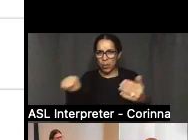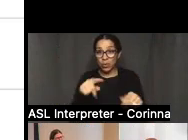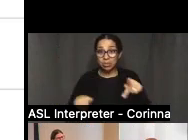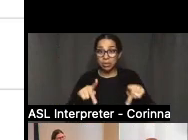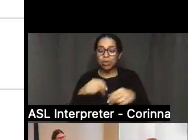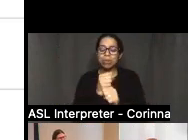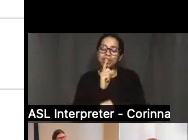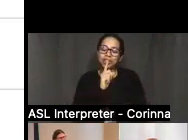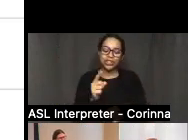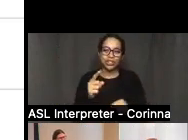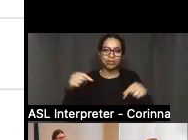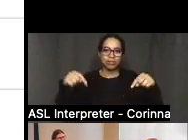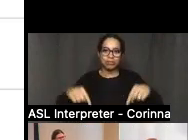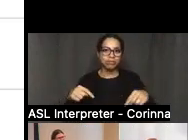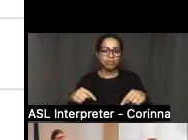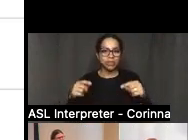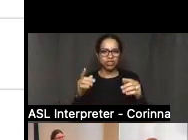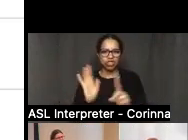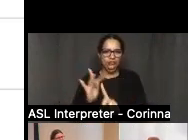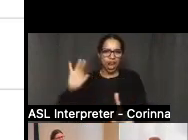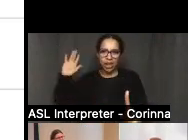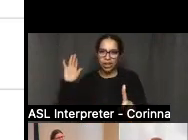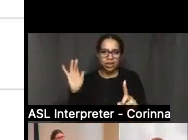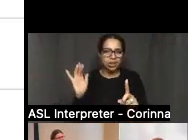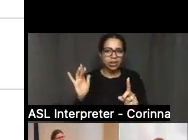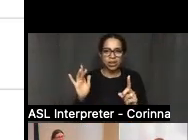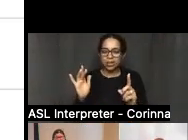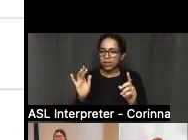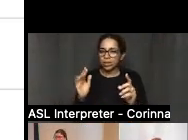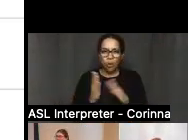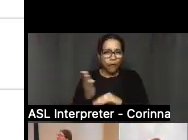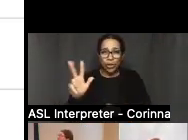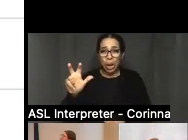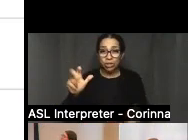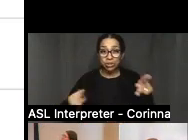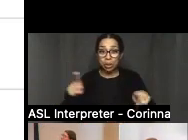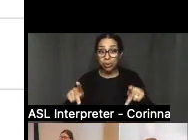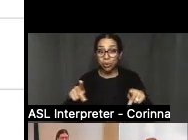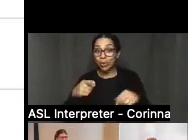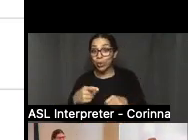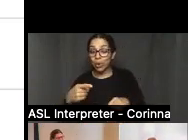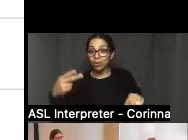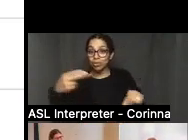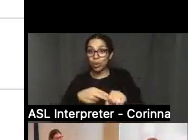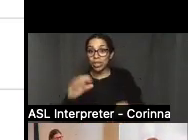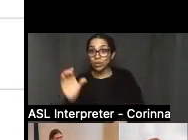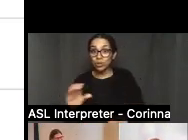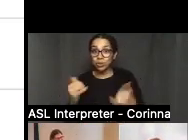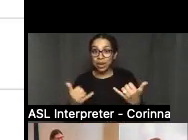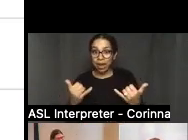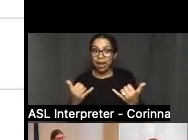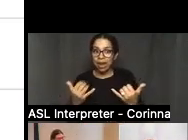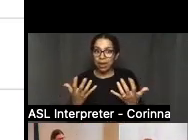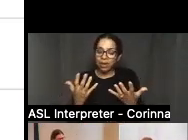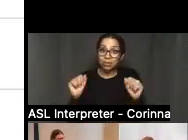shine and really speak to everyone in the room and the over 300 people who are on Zoom with us today. So very grateful to all of you. Thank you,